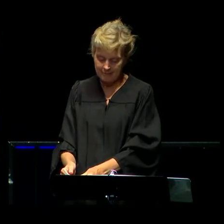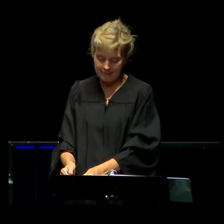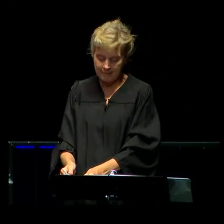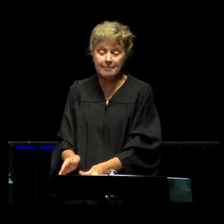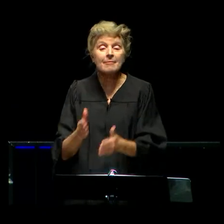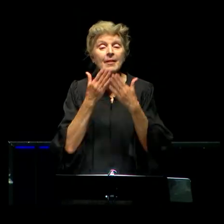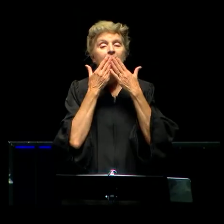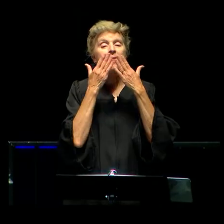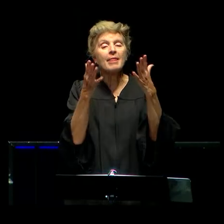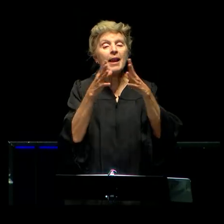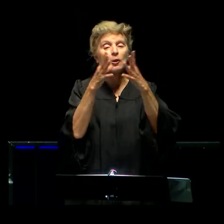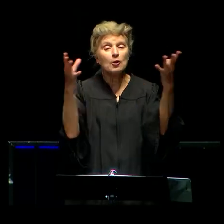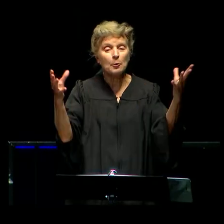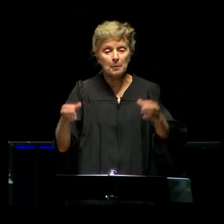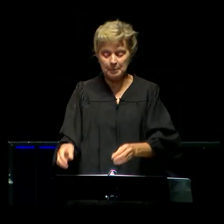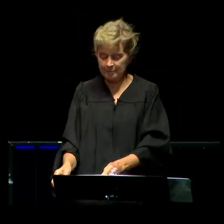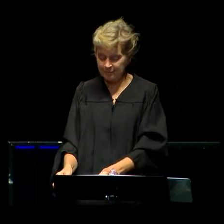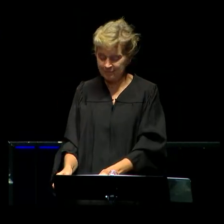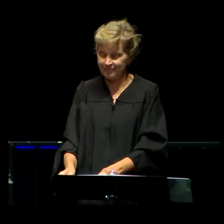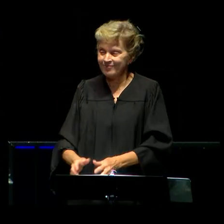Thank you very much.